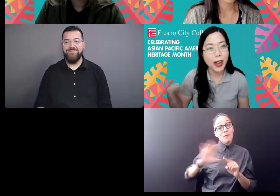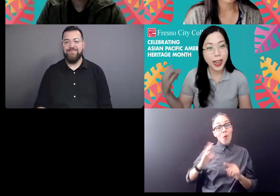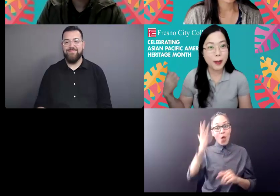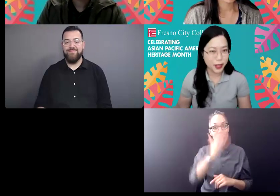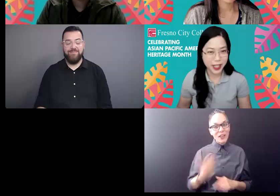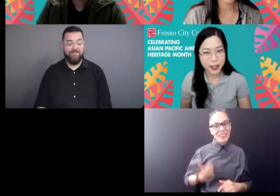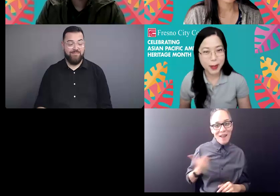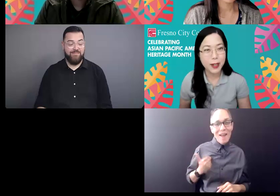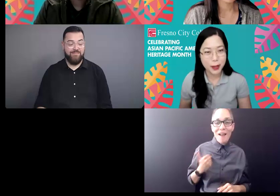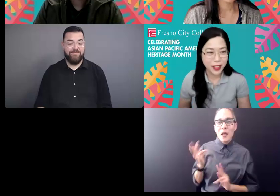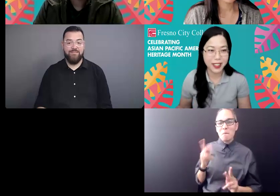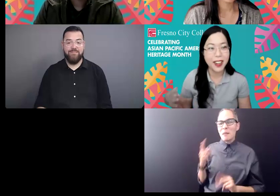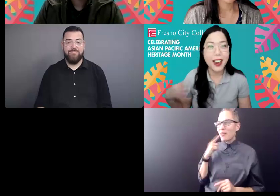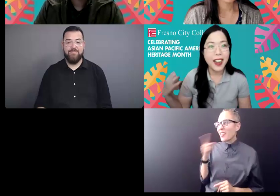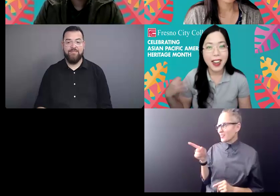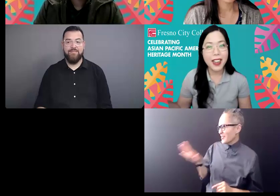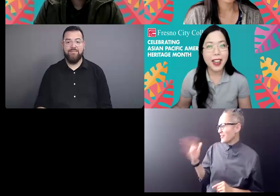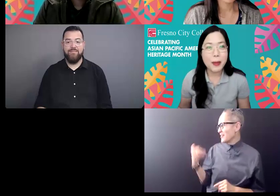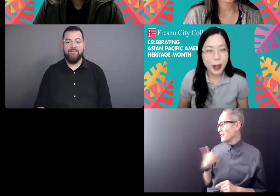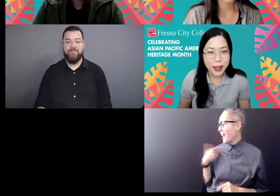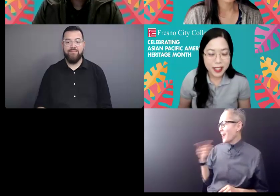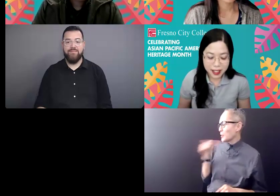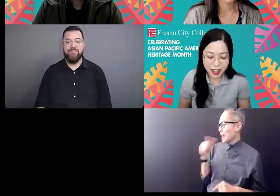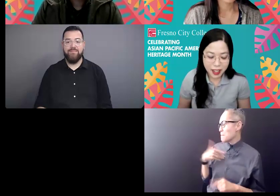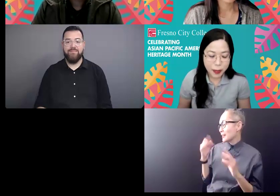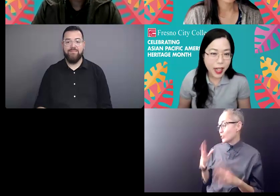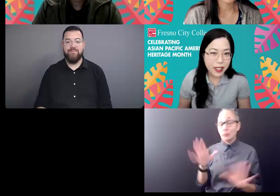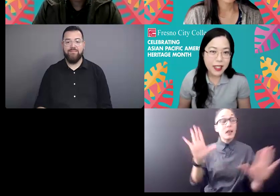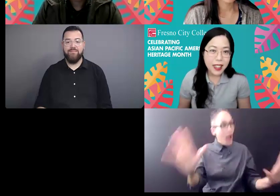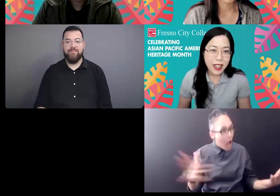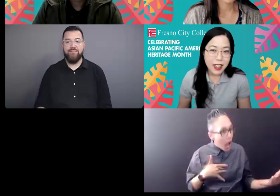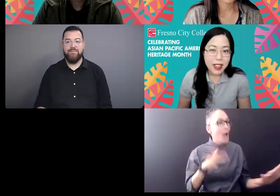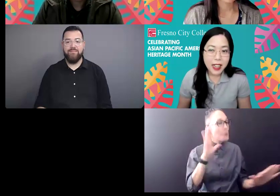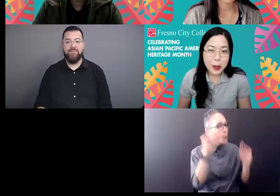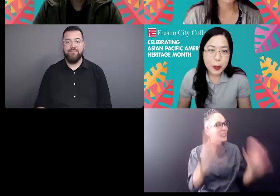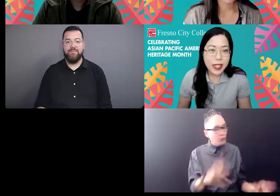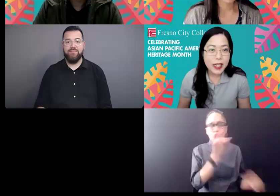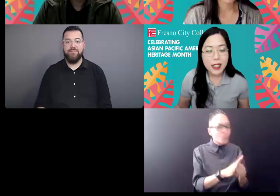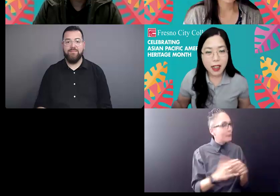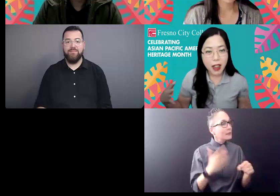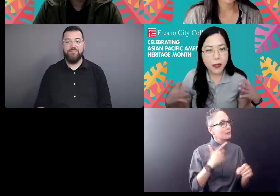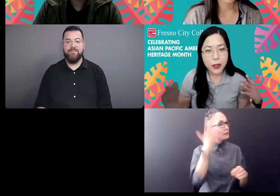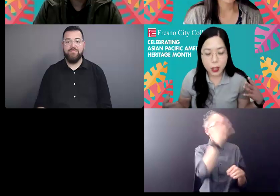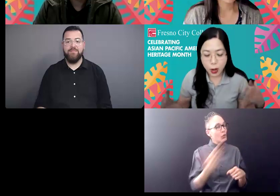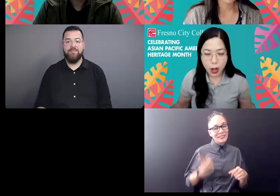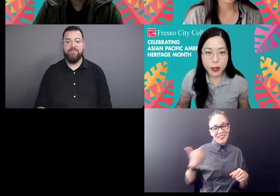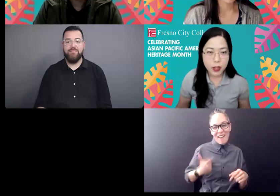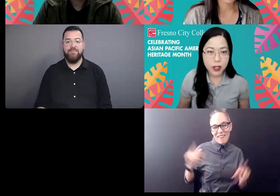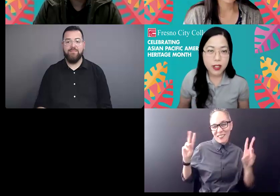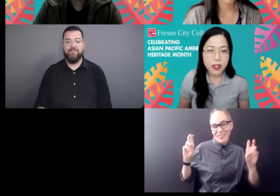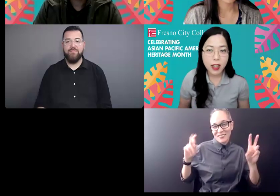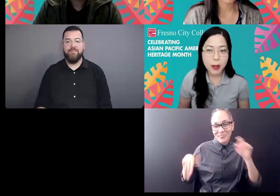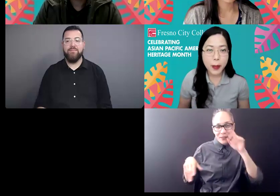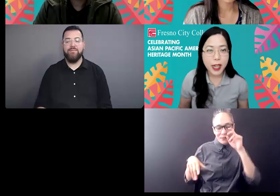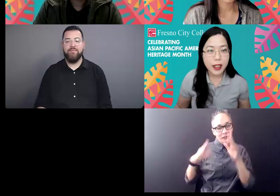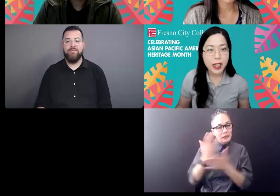no, I am old enough to be your professor. I promise. That could be a few